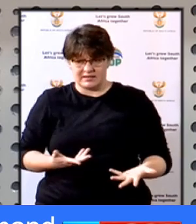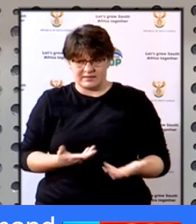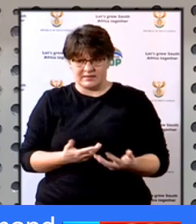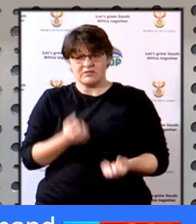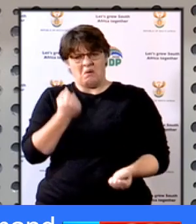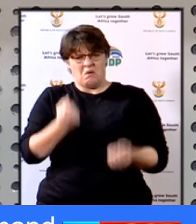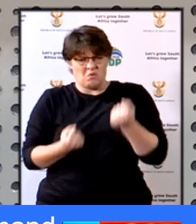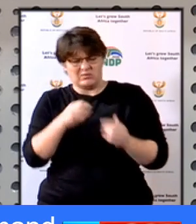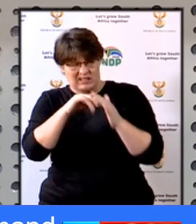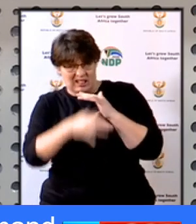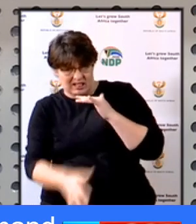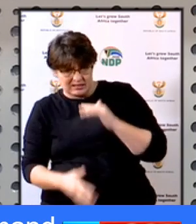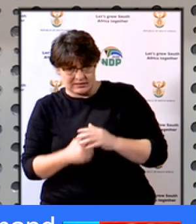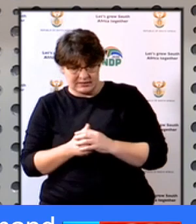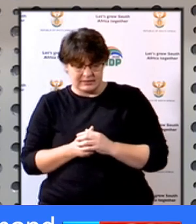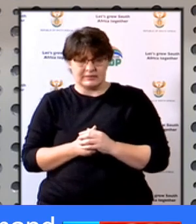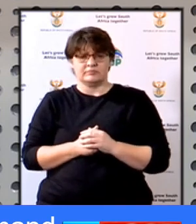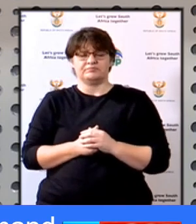and shootings and so on.